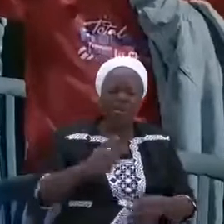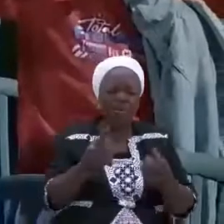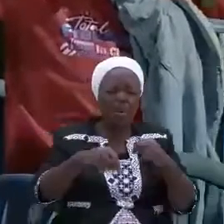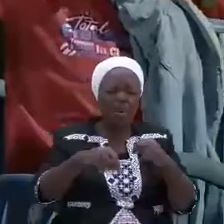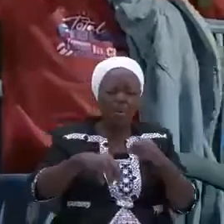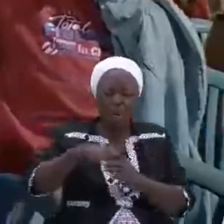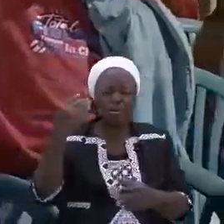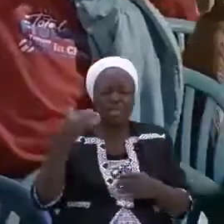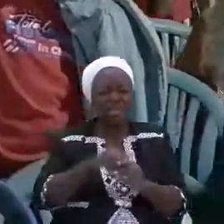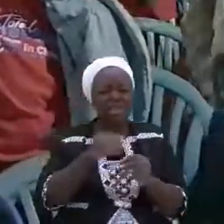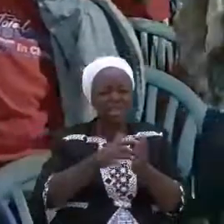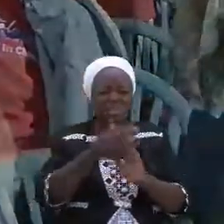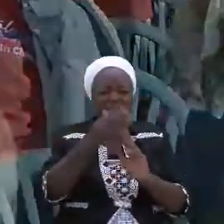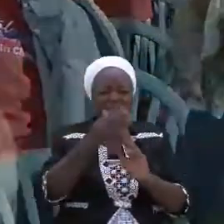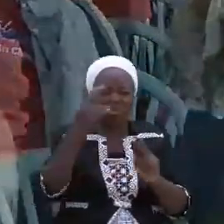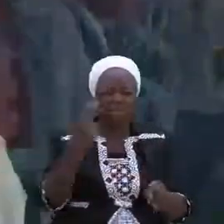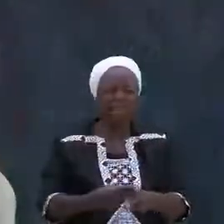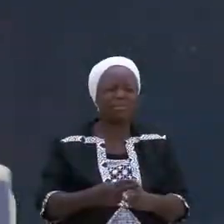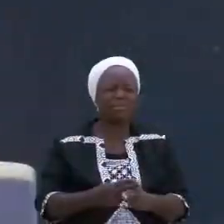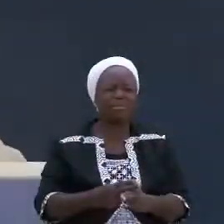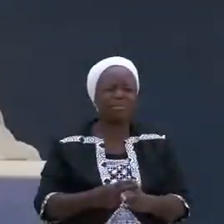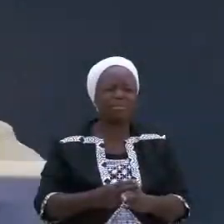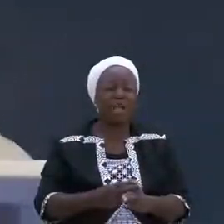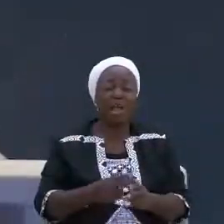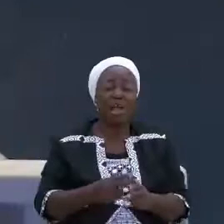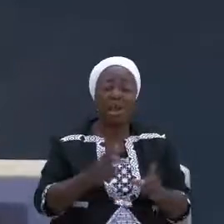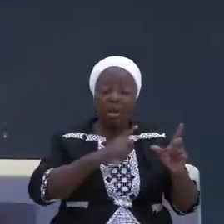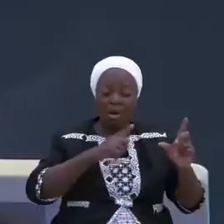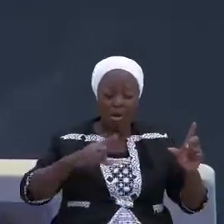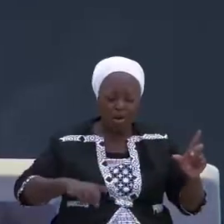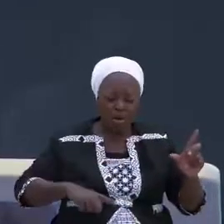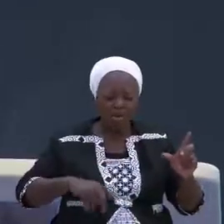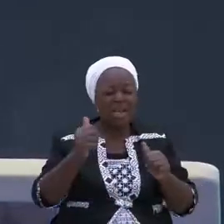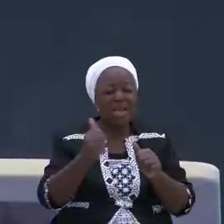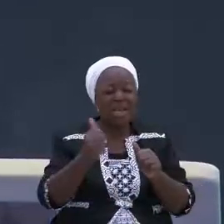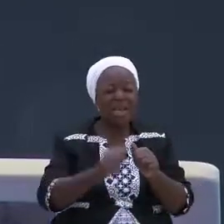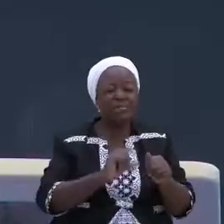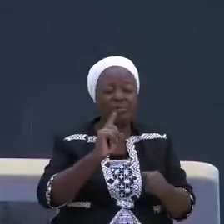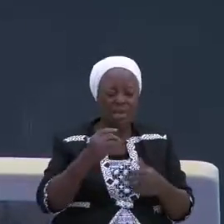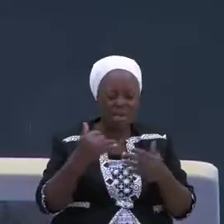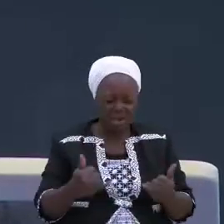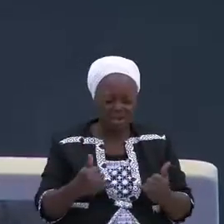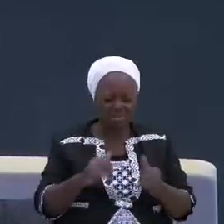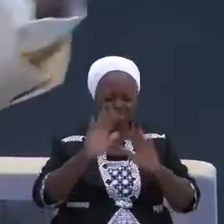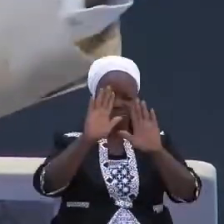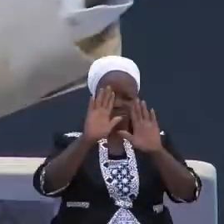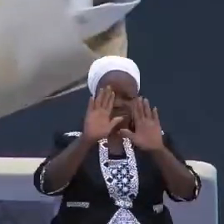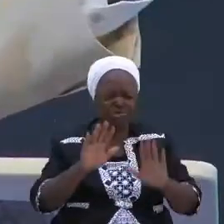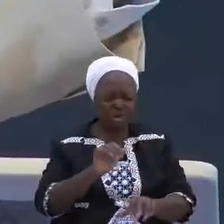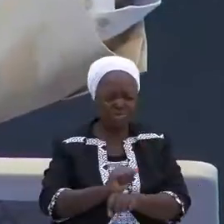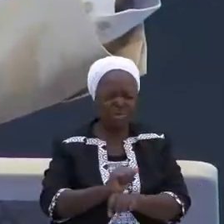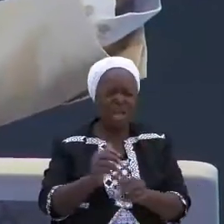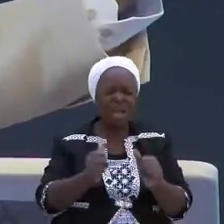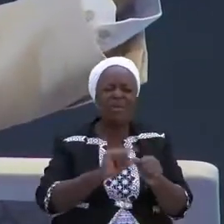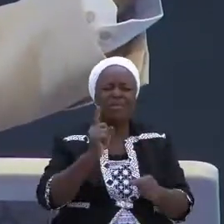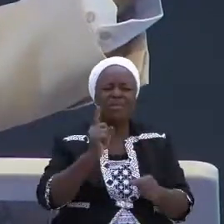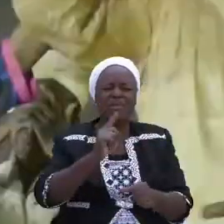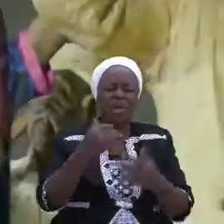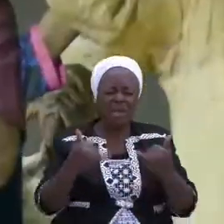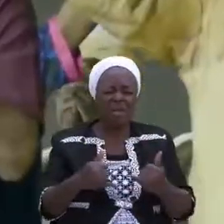jesus name lord everywhere now miracle everywhere